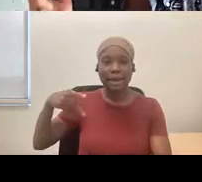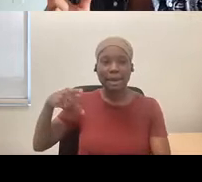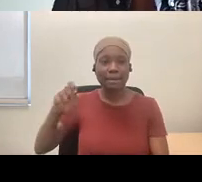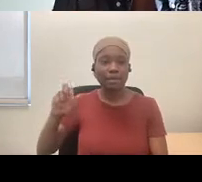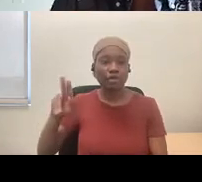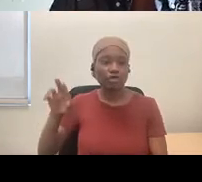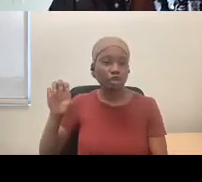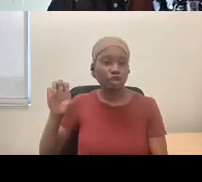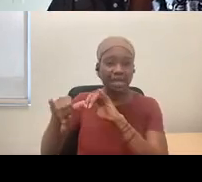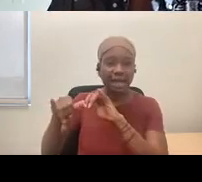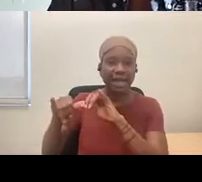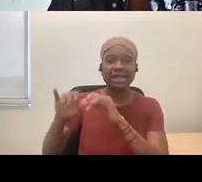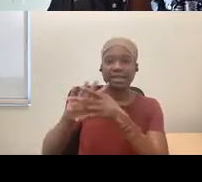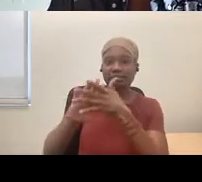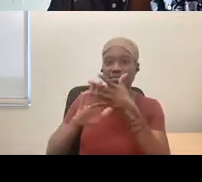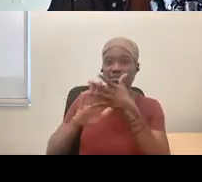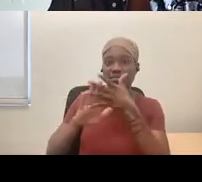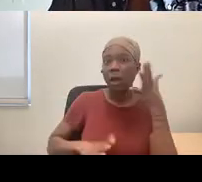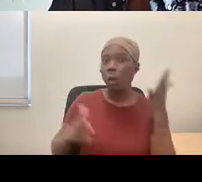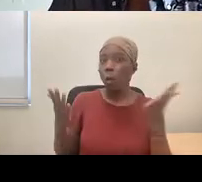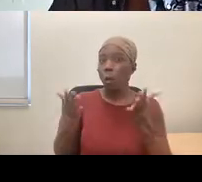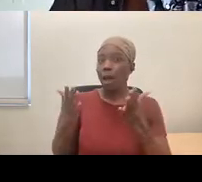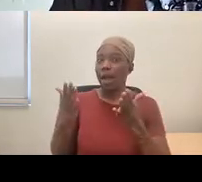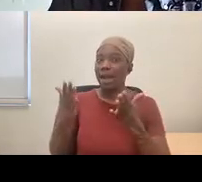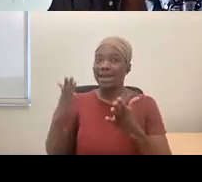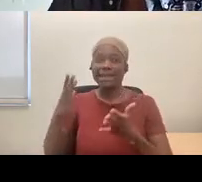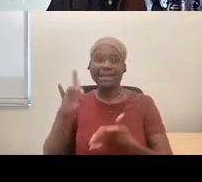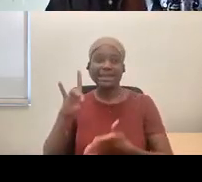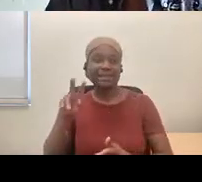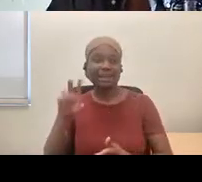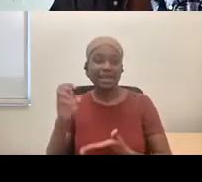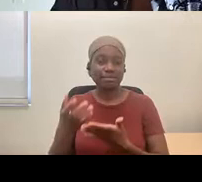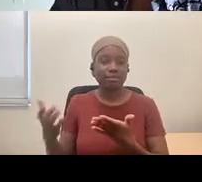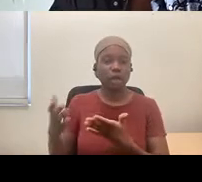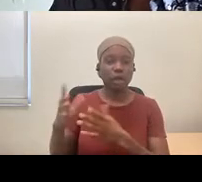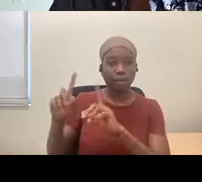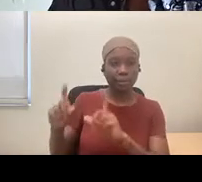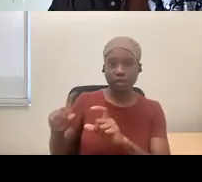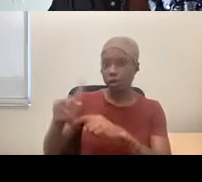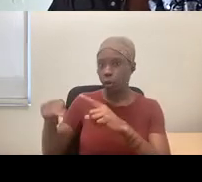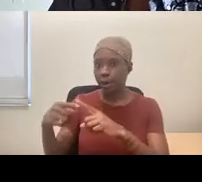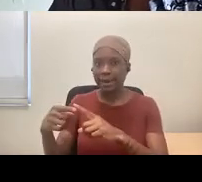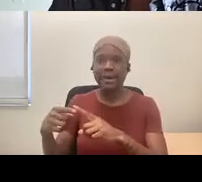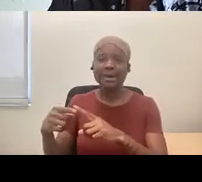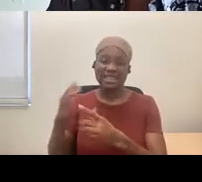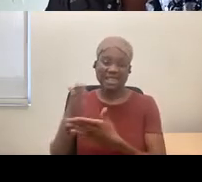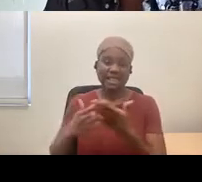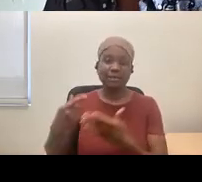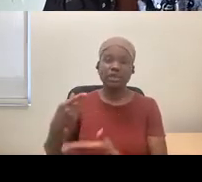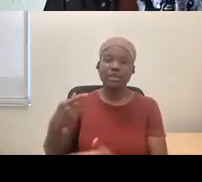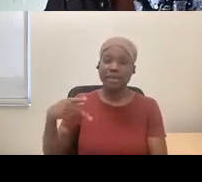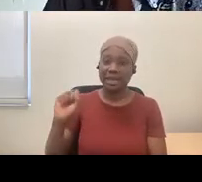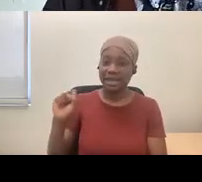information about what device took it and when. And there's some GPS data on there too, so also